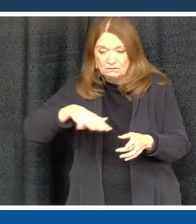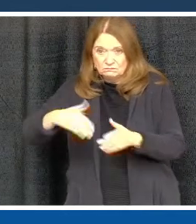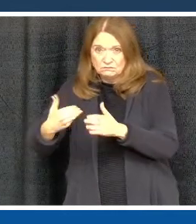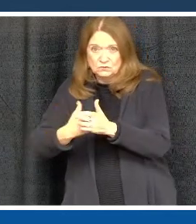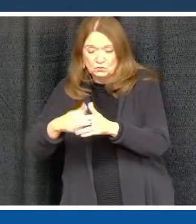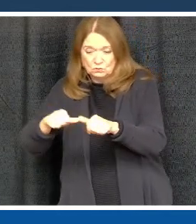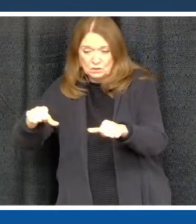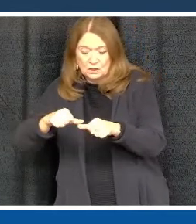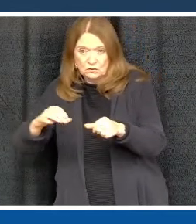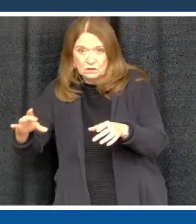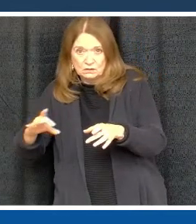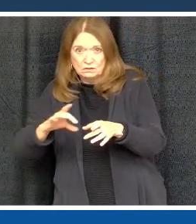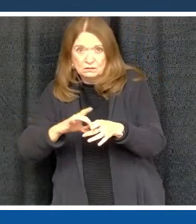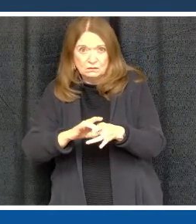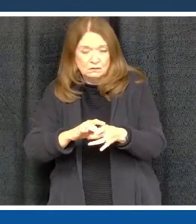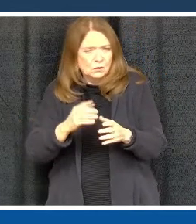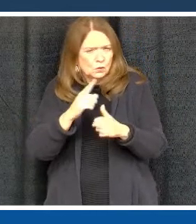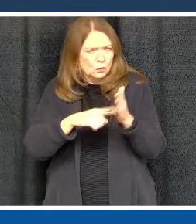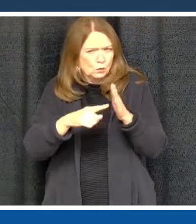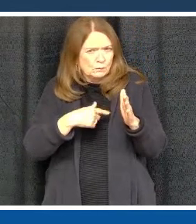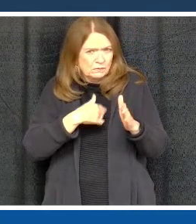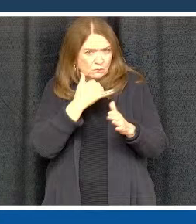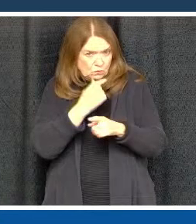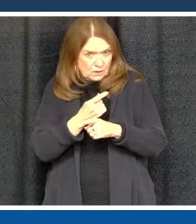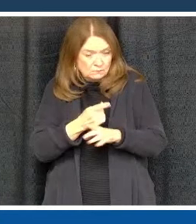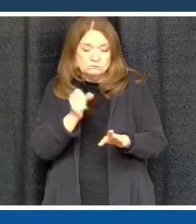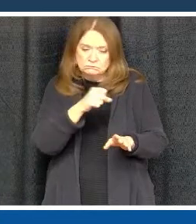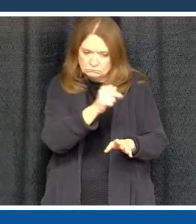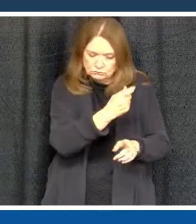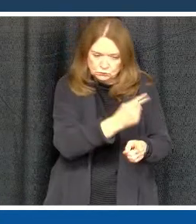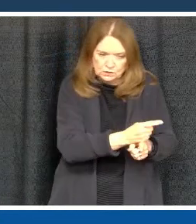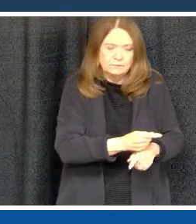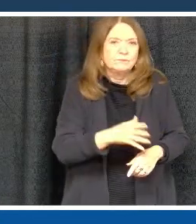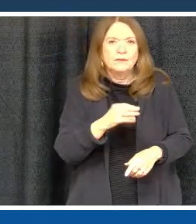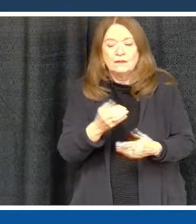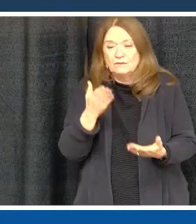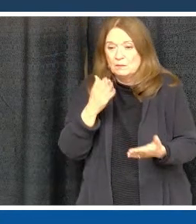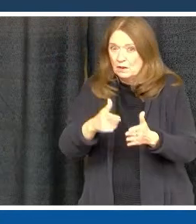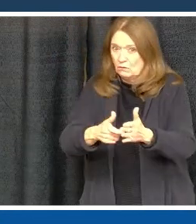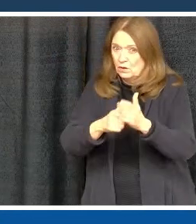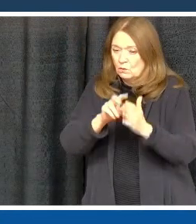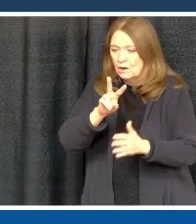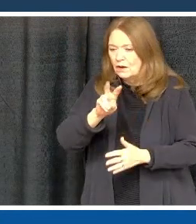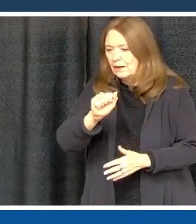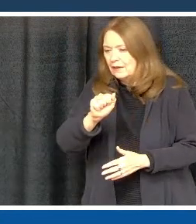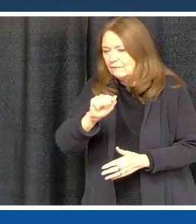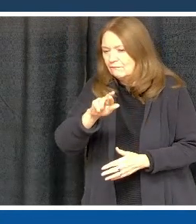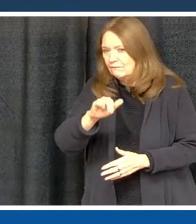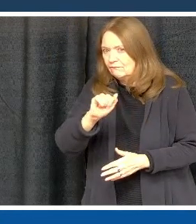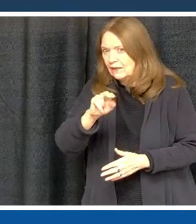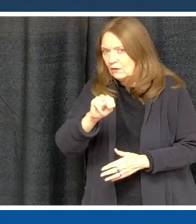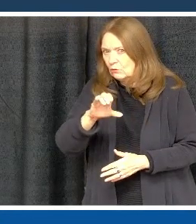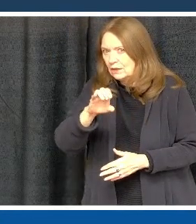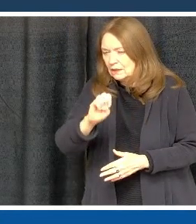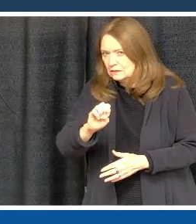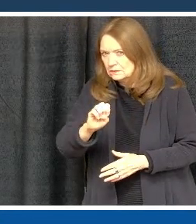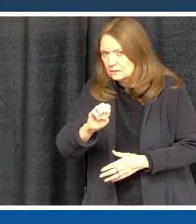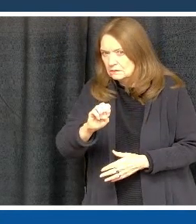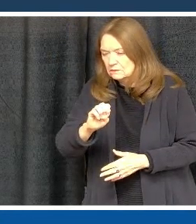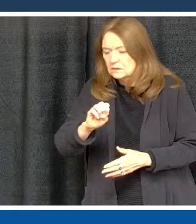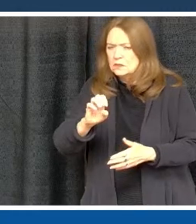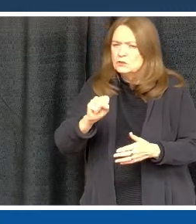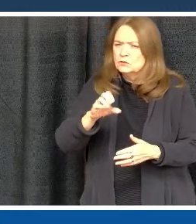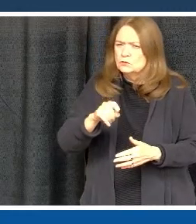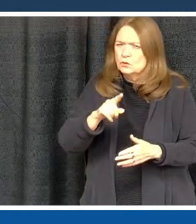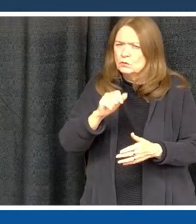there. Correct me if I'm wrong. Yes. And they might require a variance. And so your